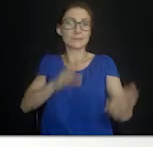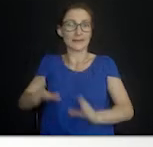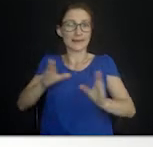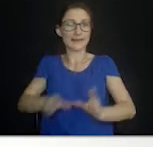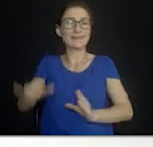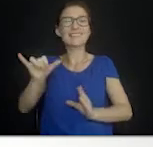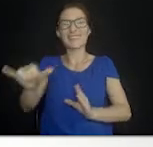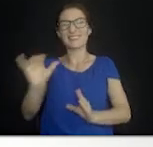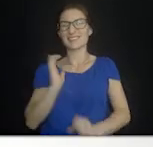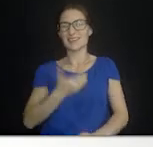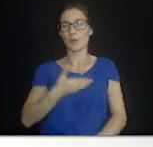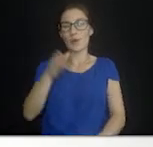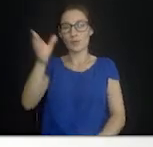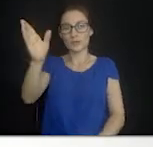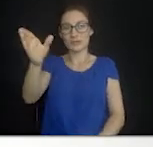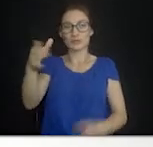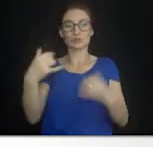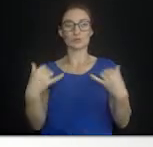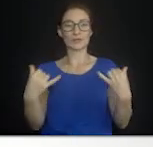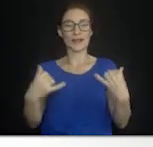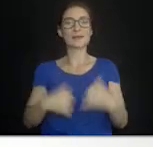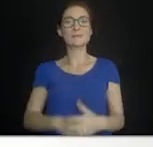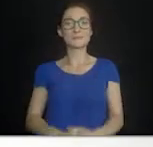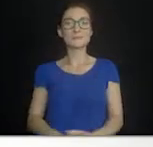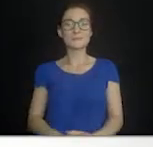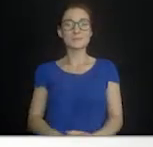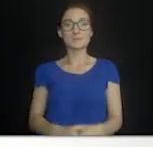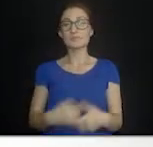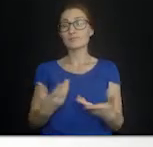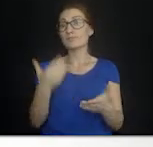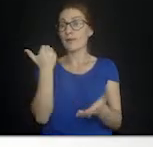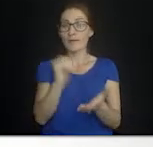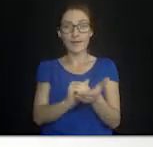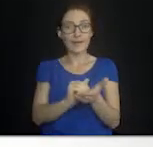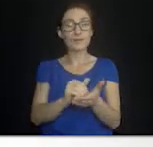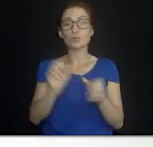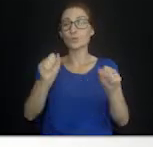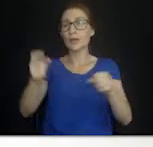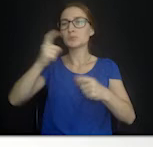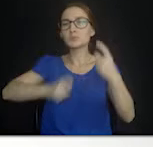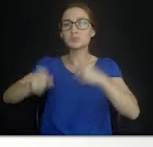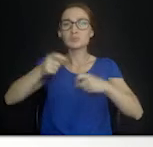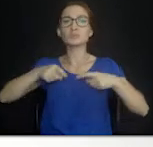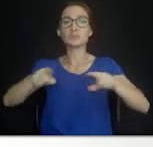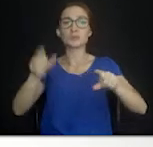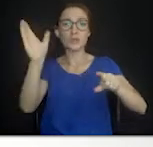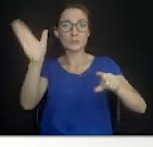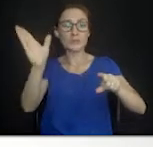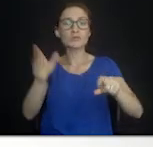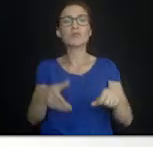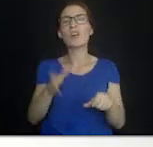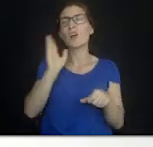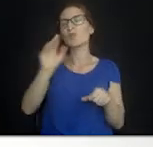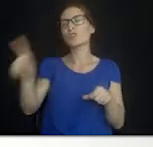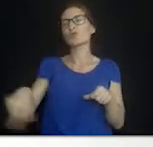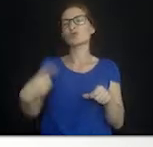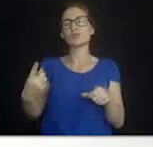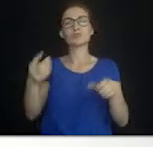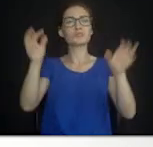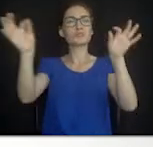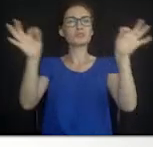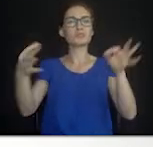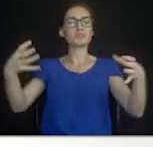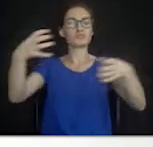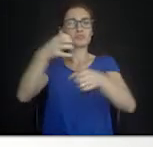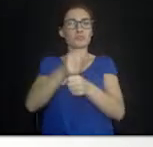today. And like I said, feel free to ask questions. I'm going to try to give everyone a really nice overview of what I